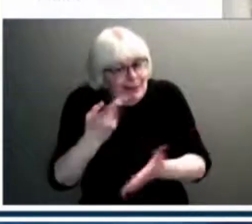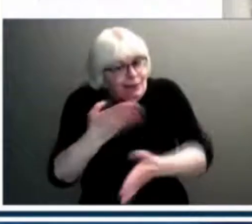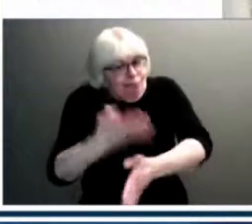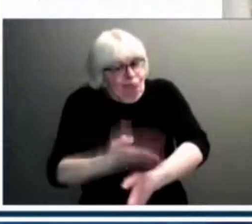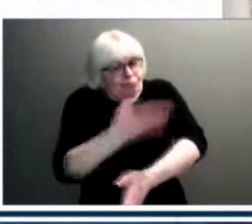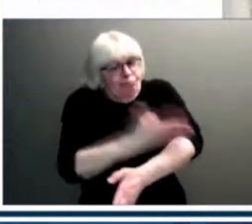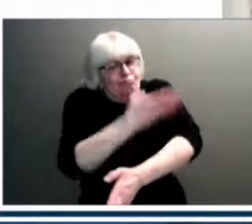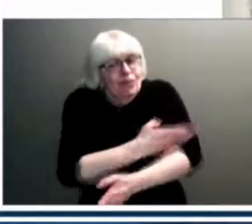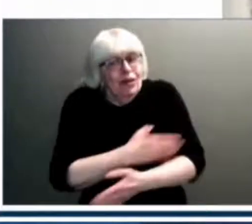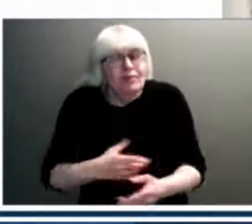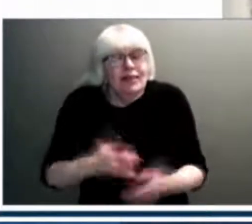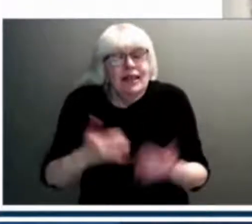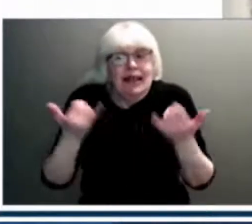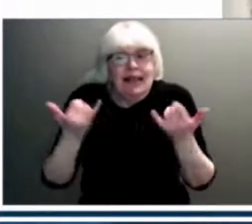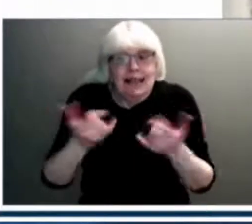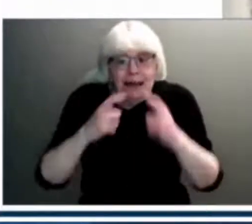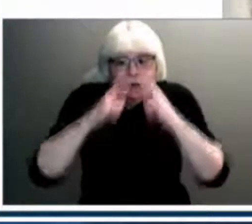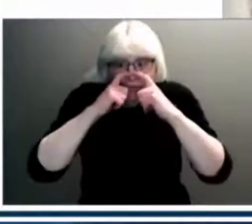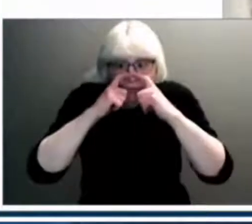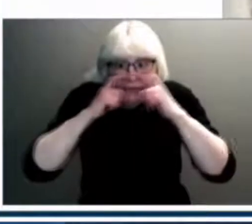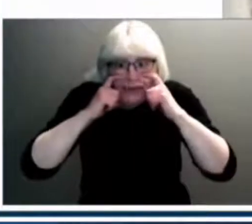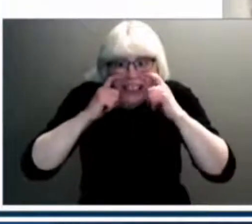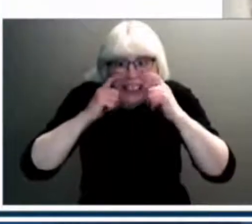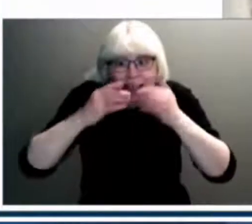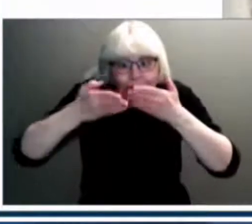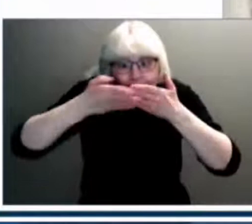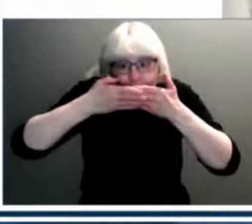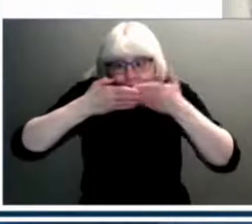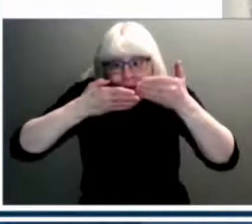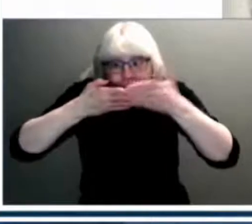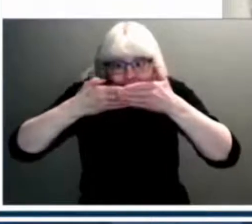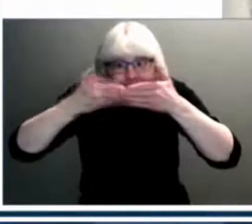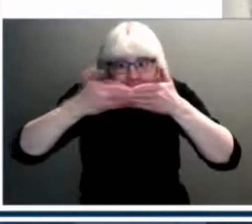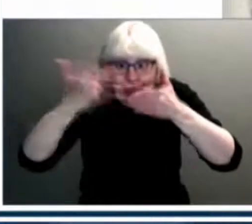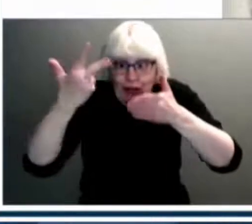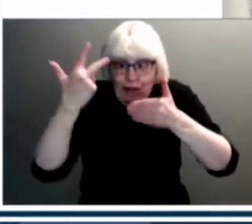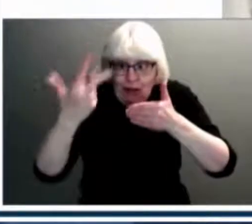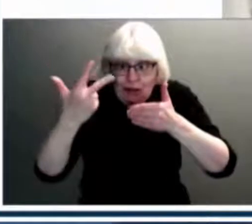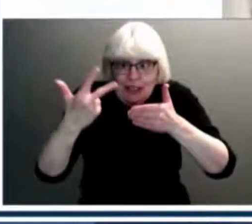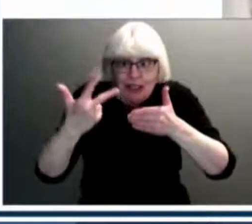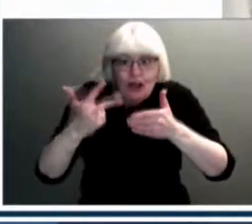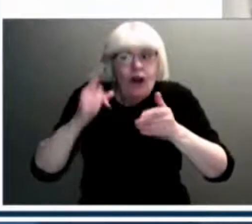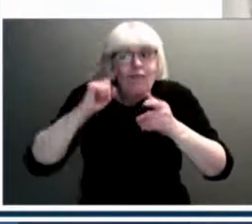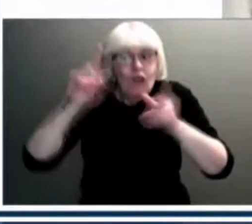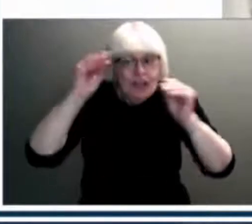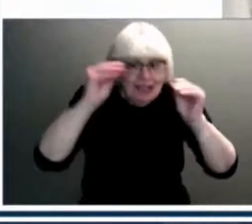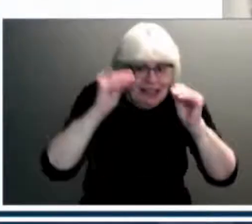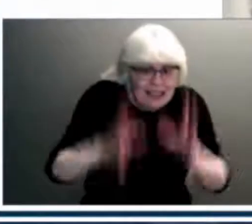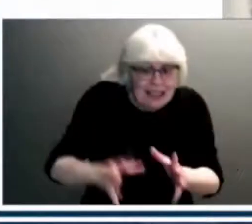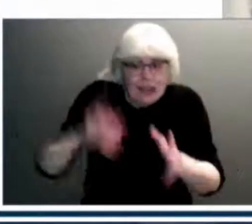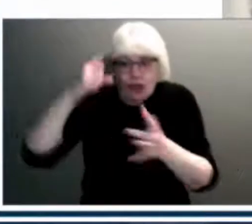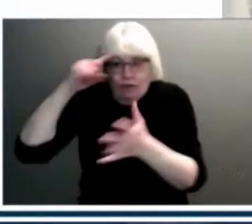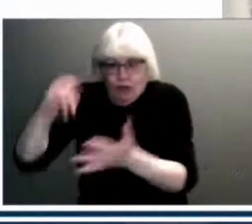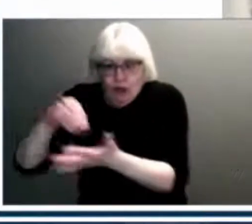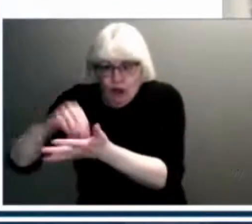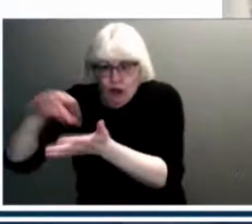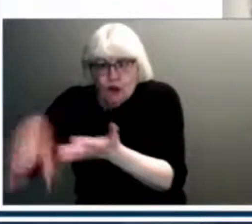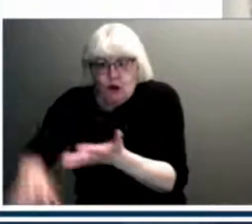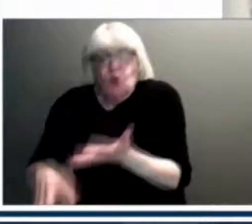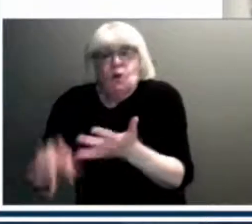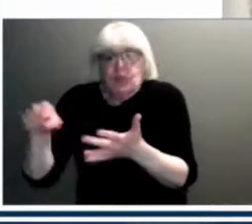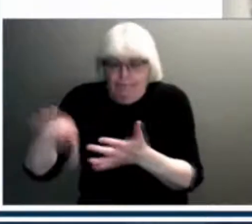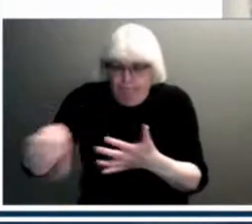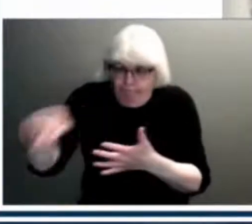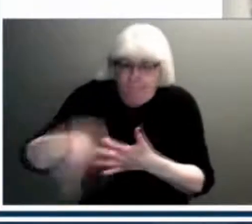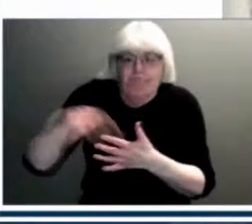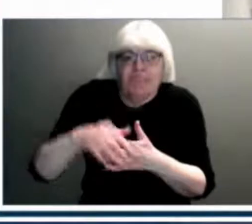every student. That's a good thing. And despite the challenges that I just laid out, there will be access to rapid tests.